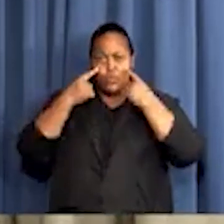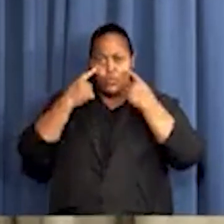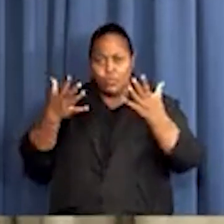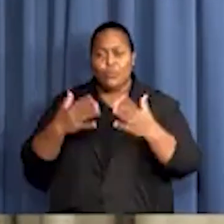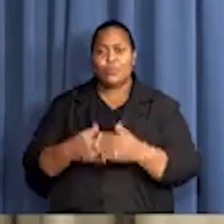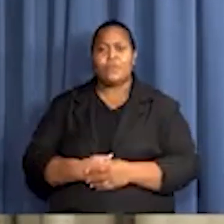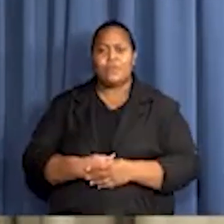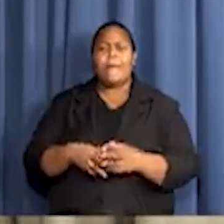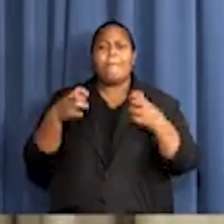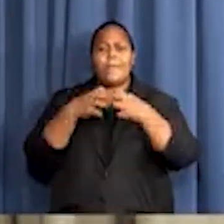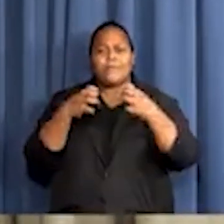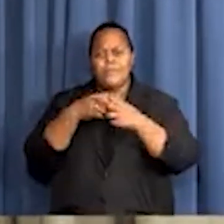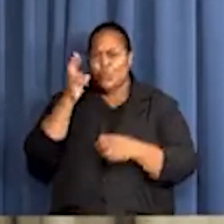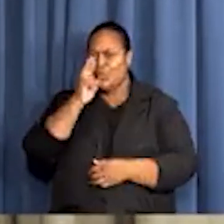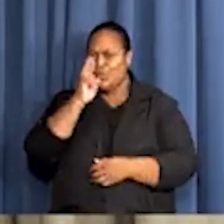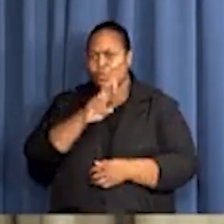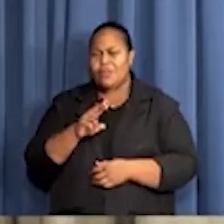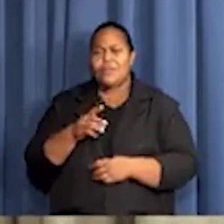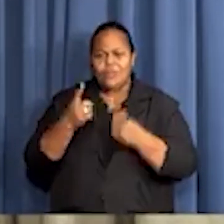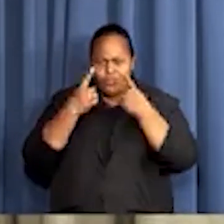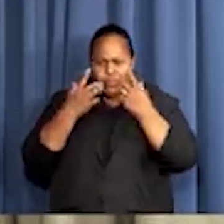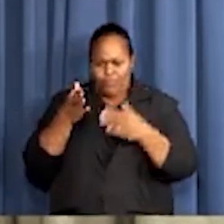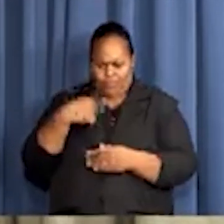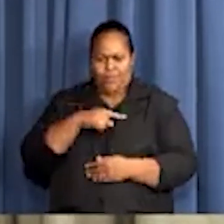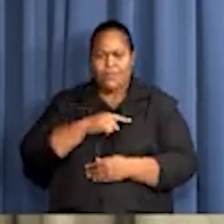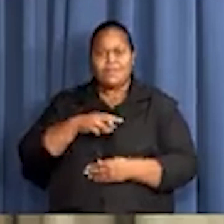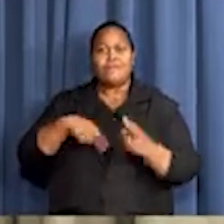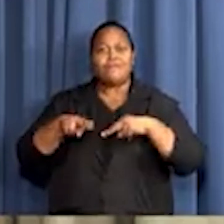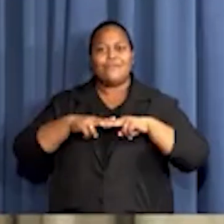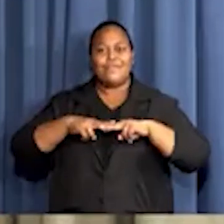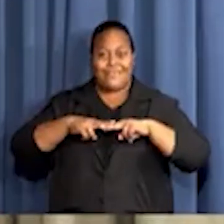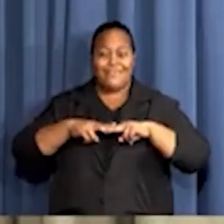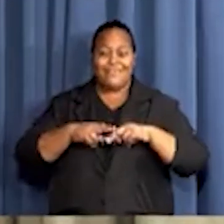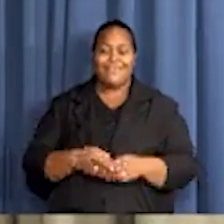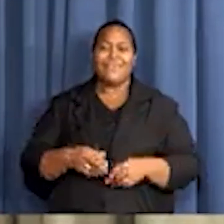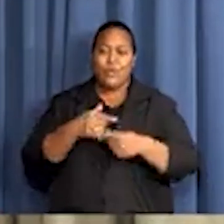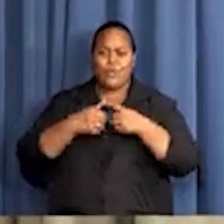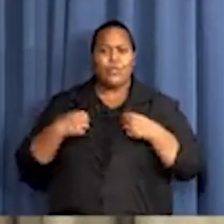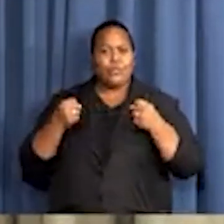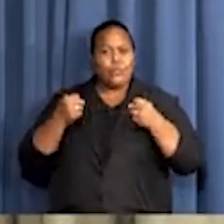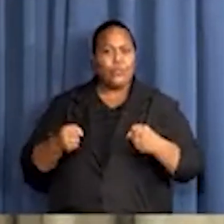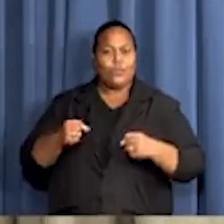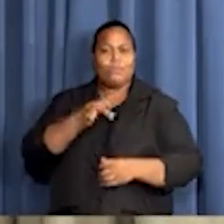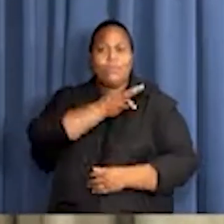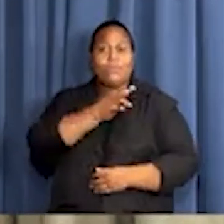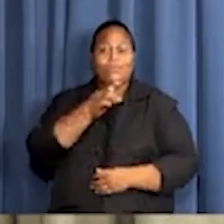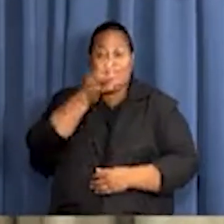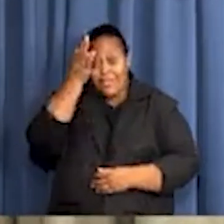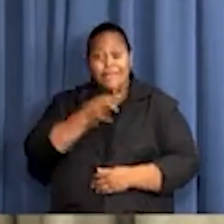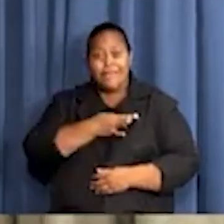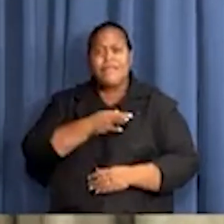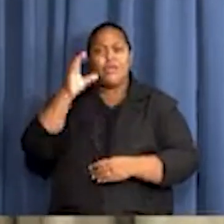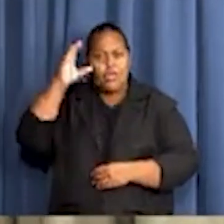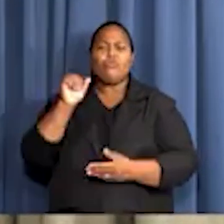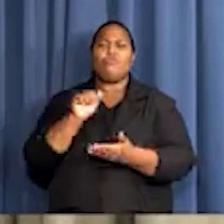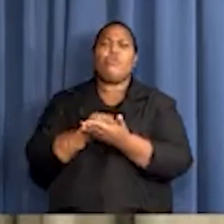the multiracial nature of our country, Fiji. We strongly believed the country would be better served